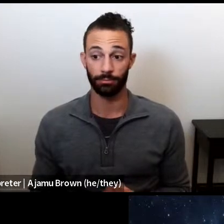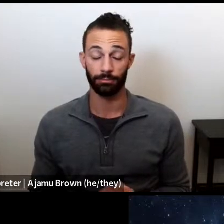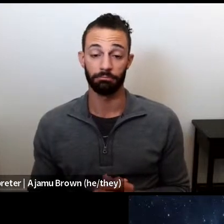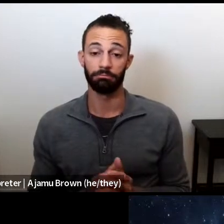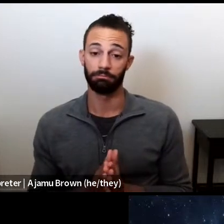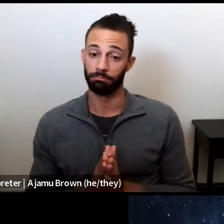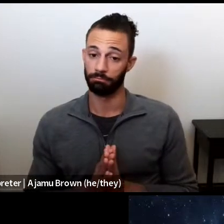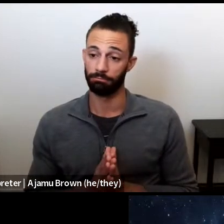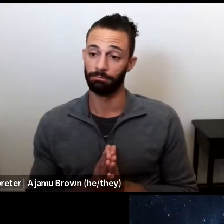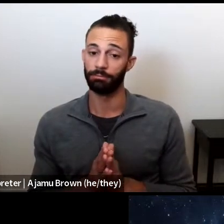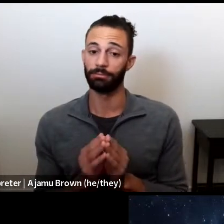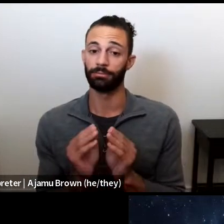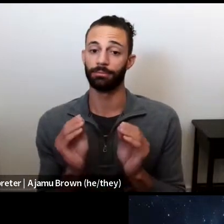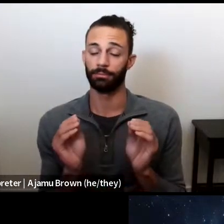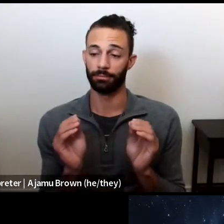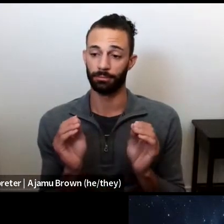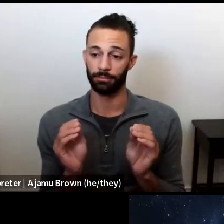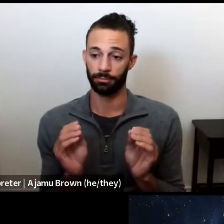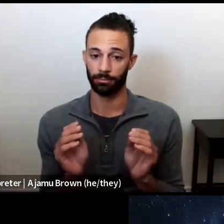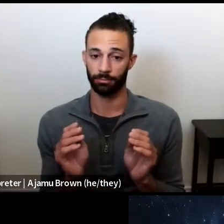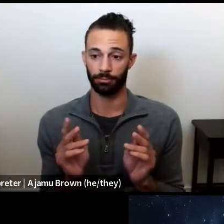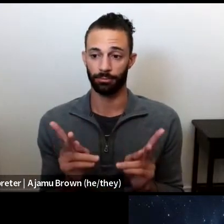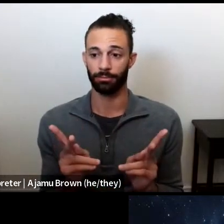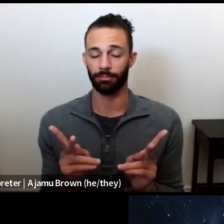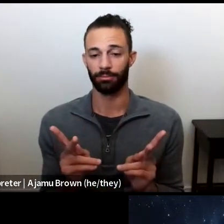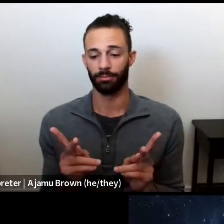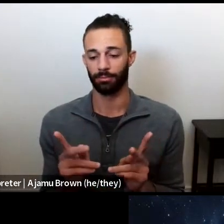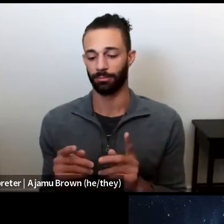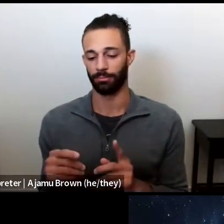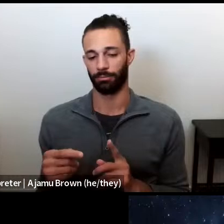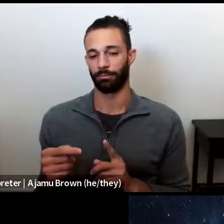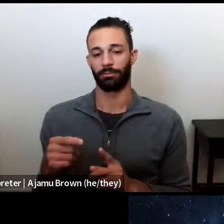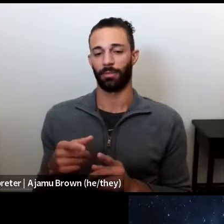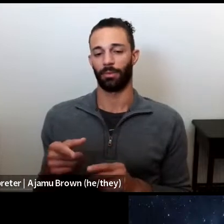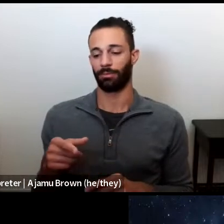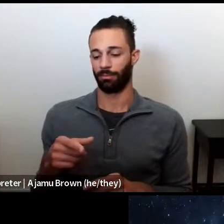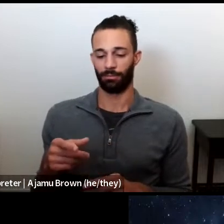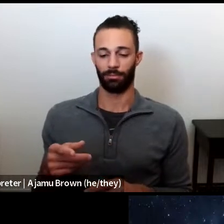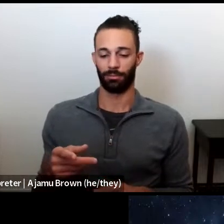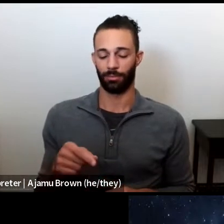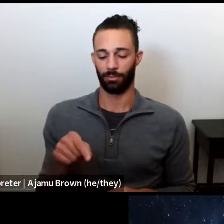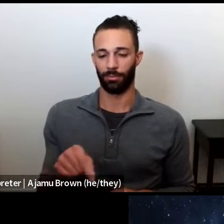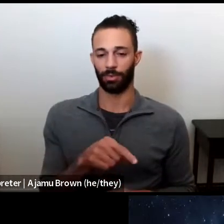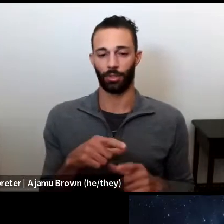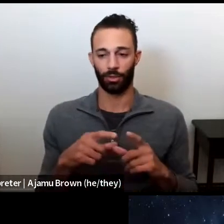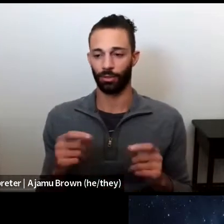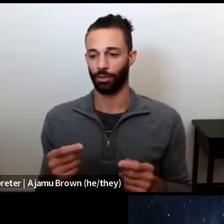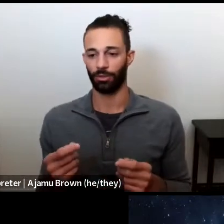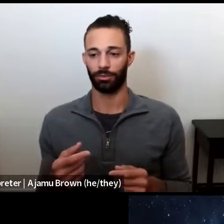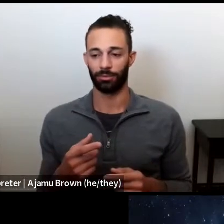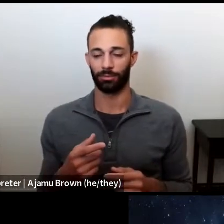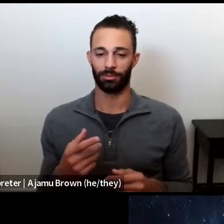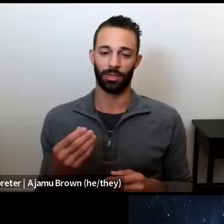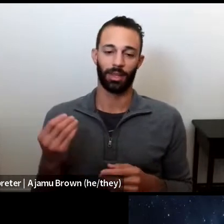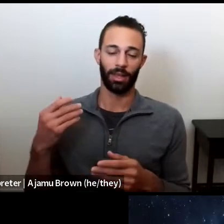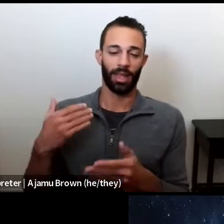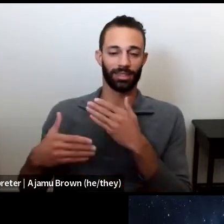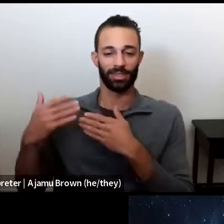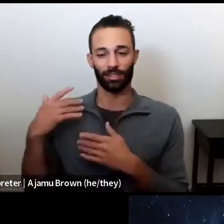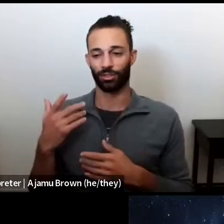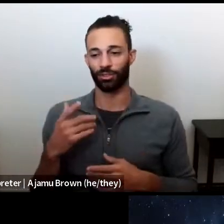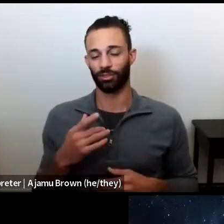Okay. Wow. They're bossing me around right now is what's happening. The ancestors tend to do that with